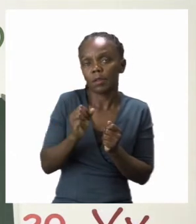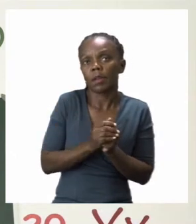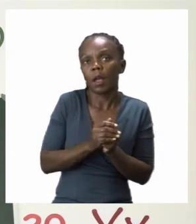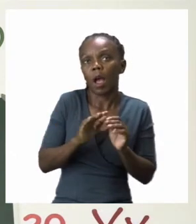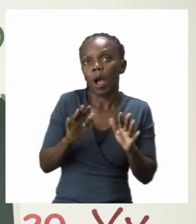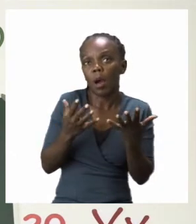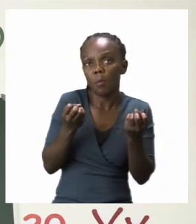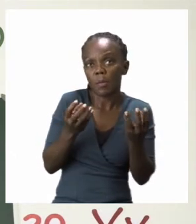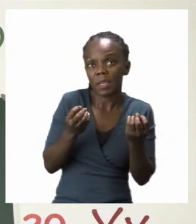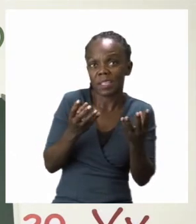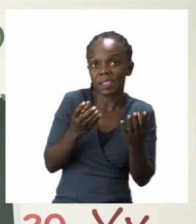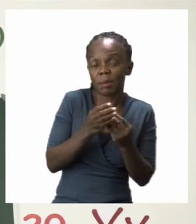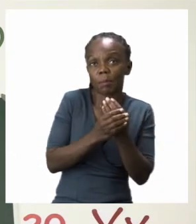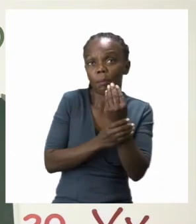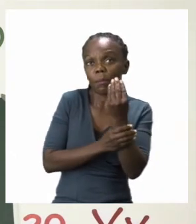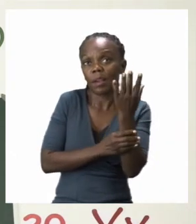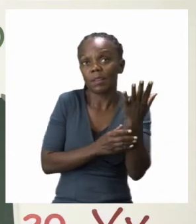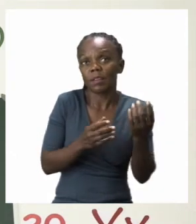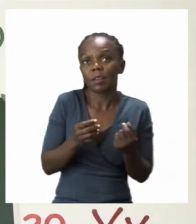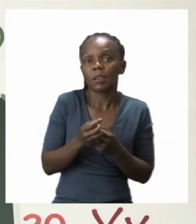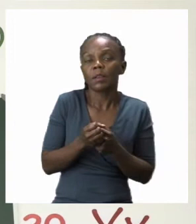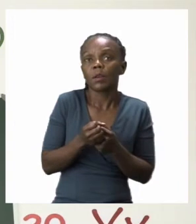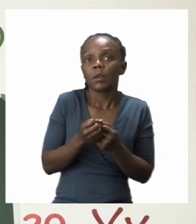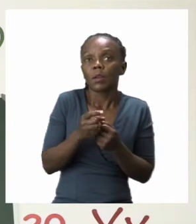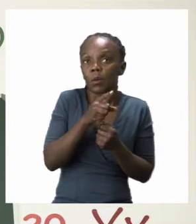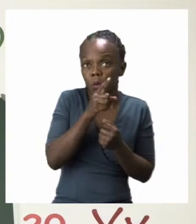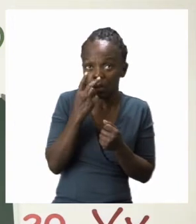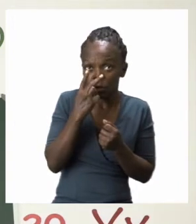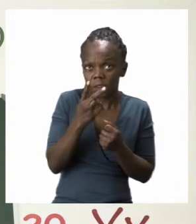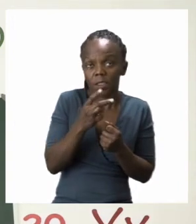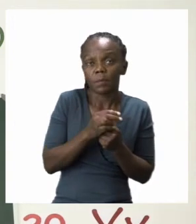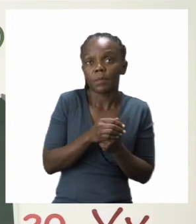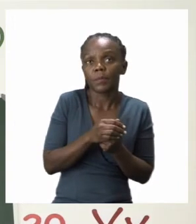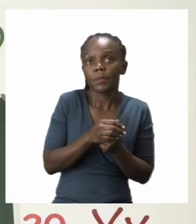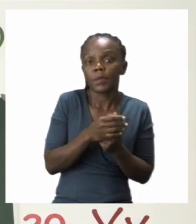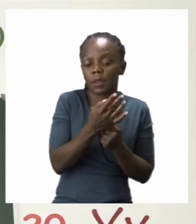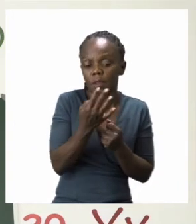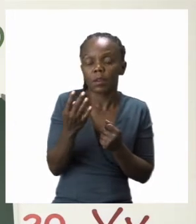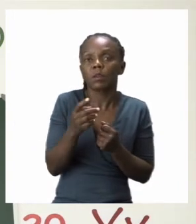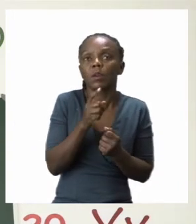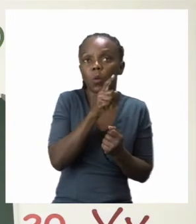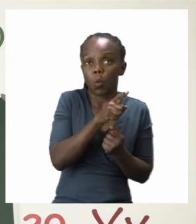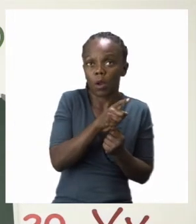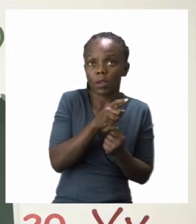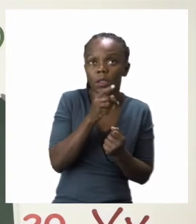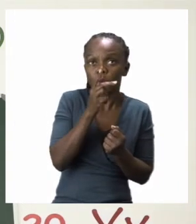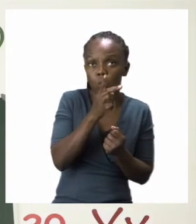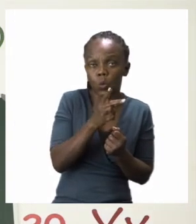count them. 1, 2, 3, 4